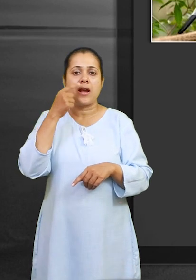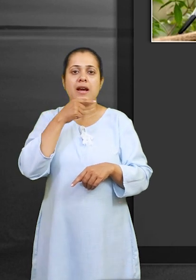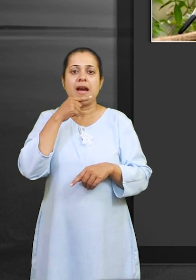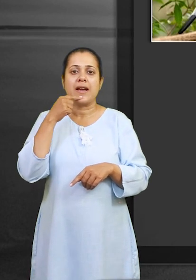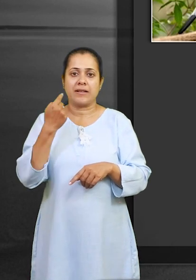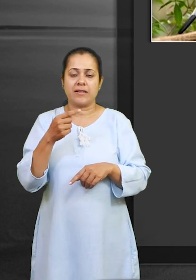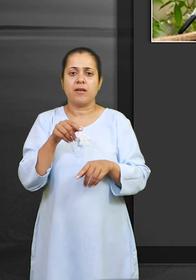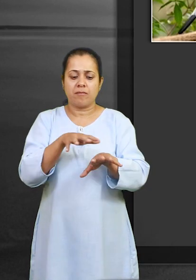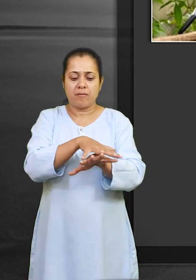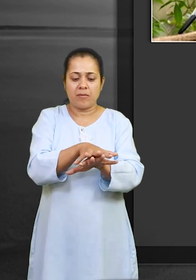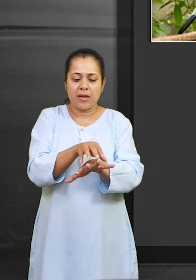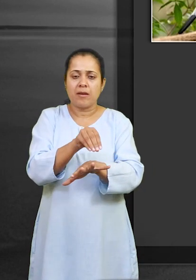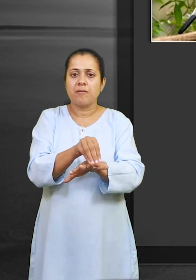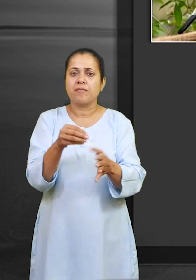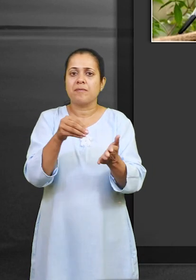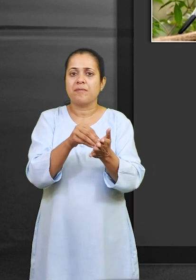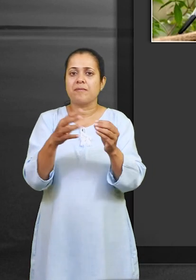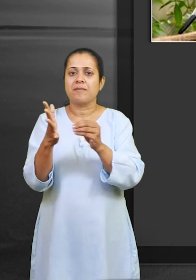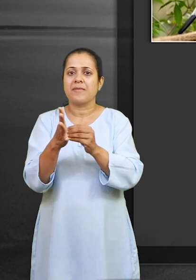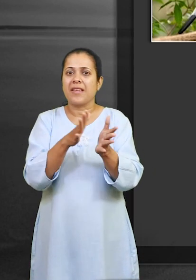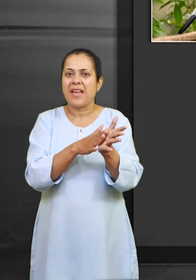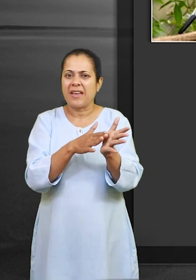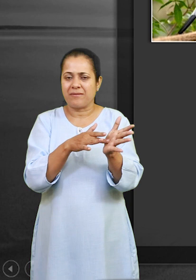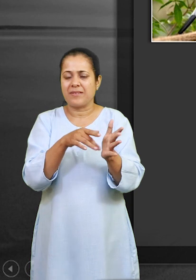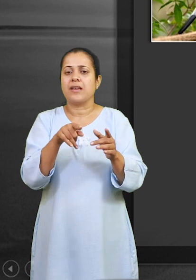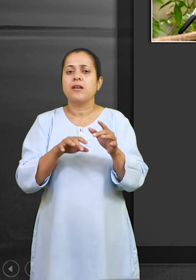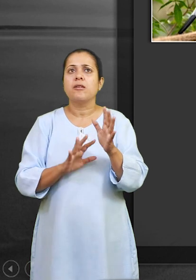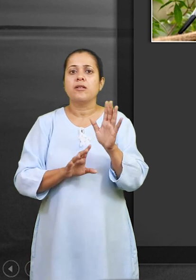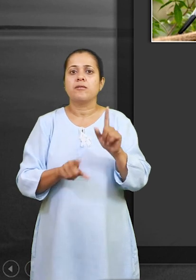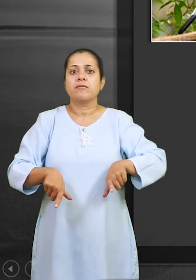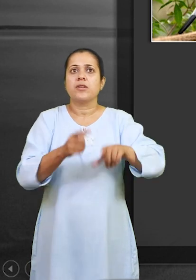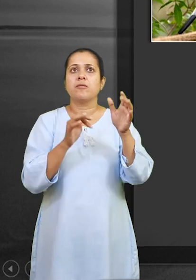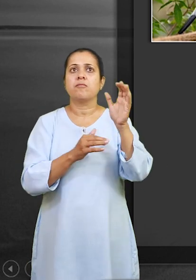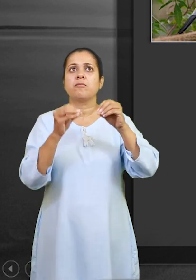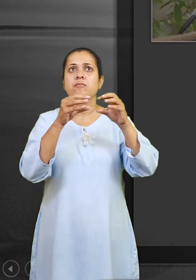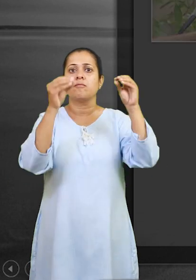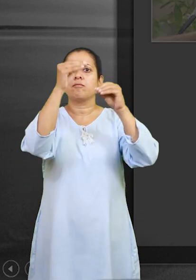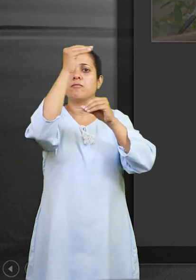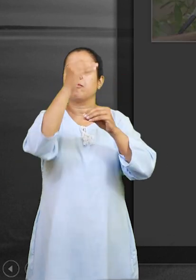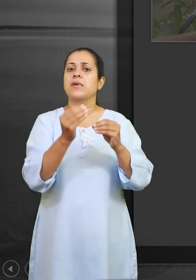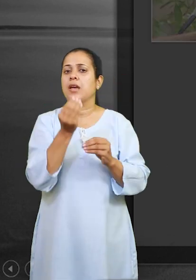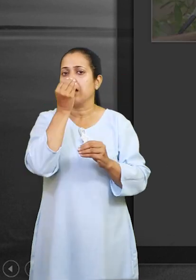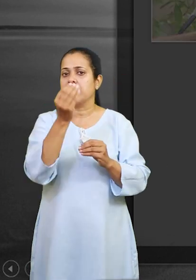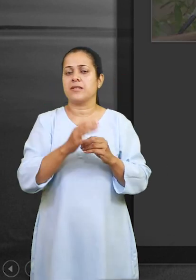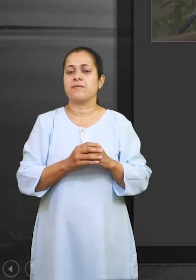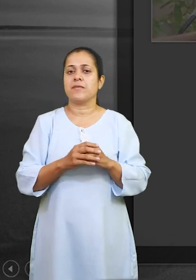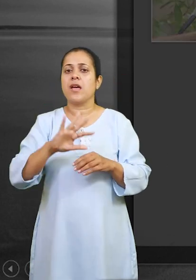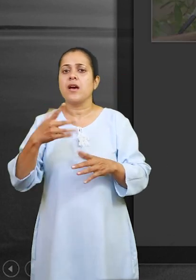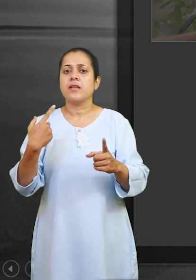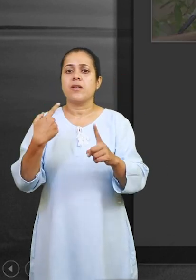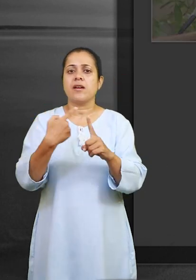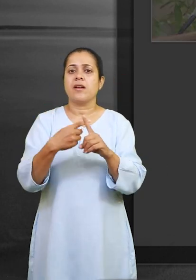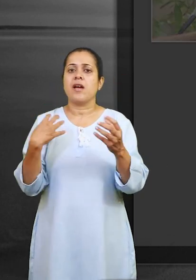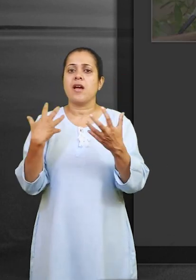sticky pads which helps them to climb up trees very easily. Another adaptation